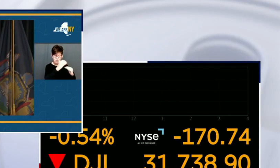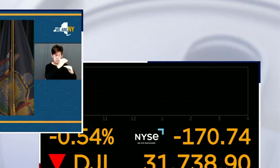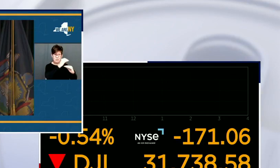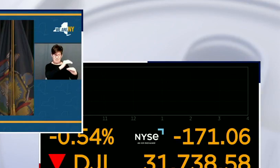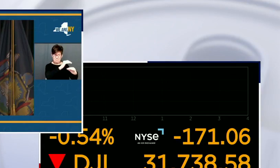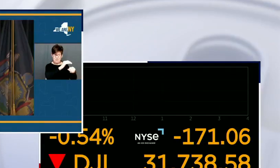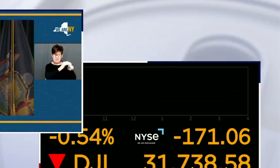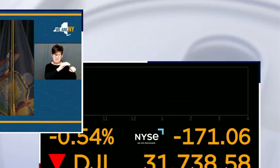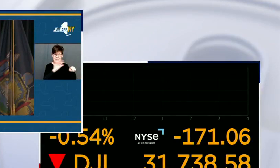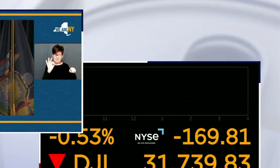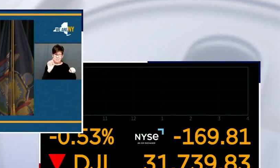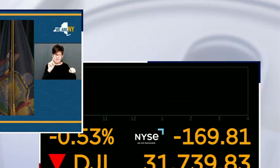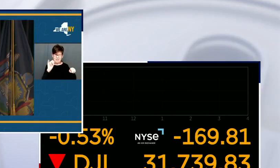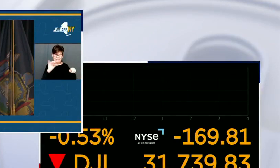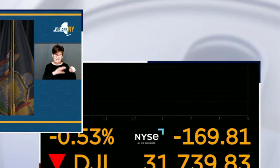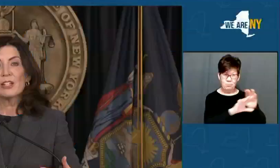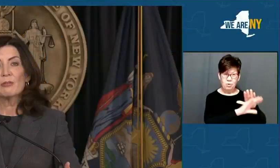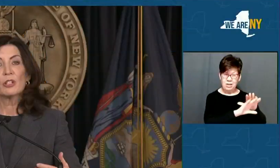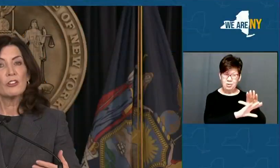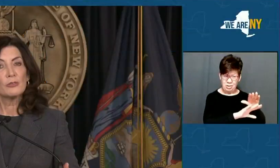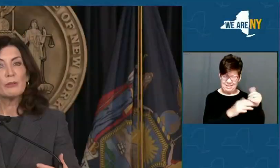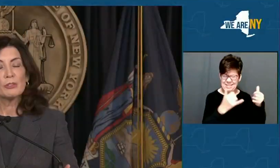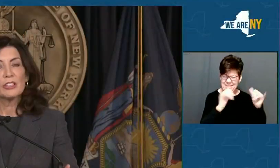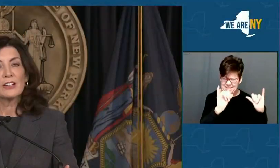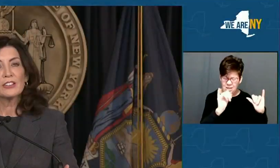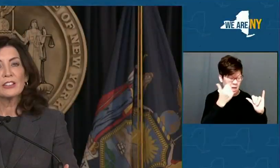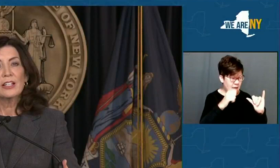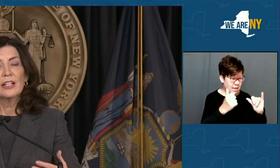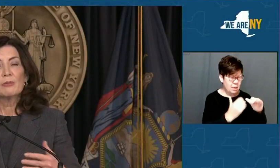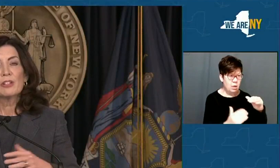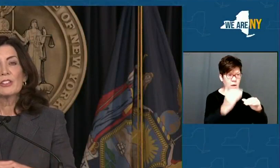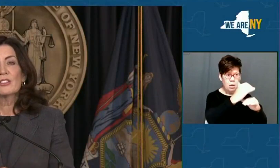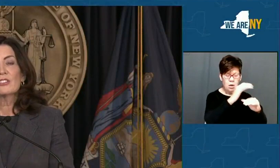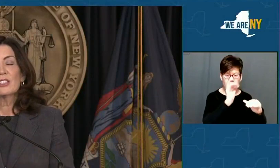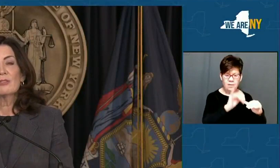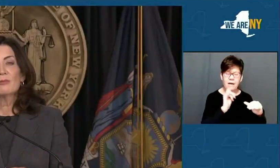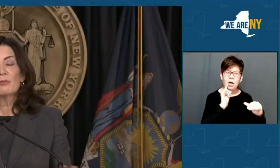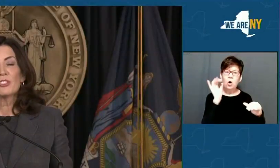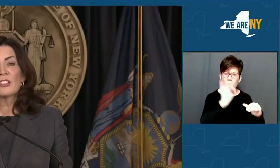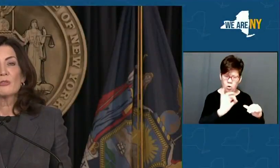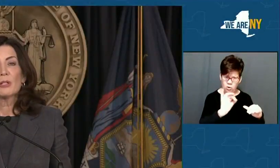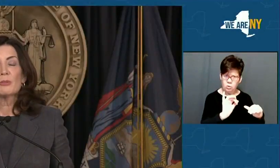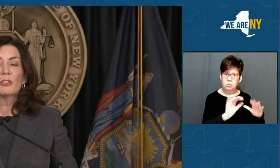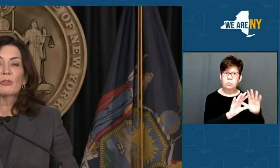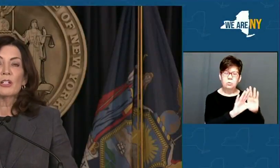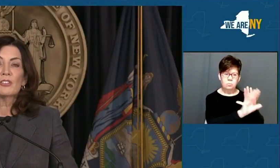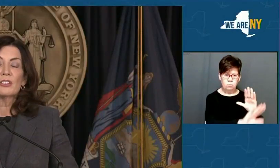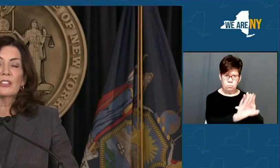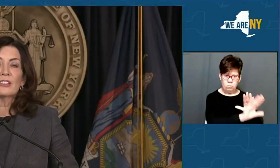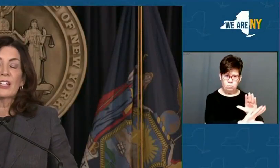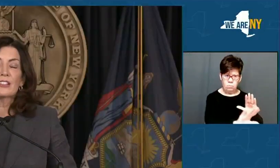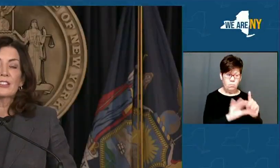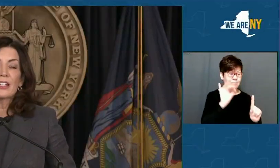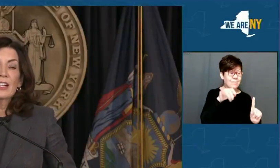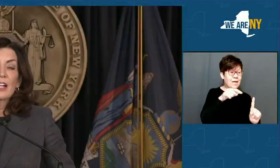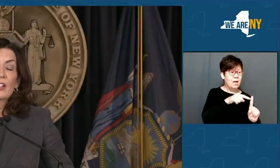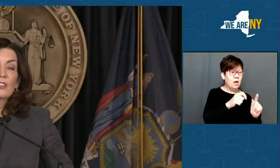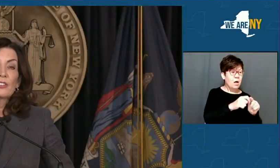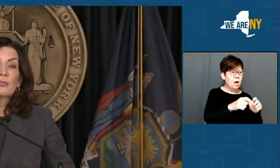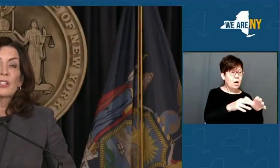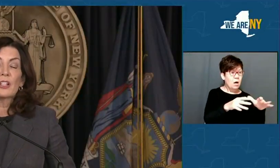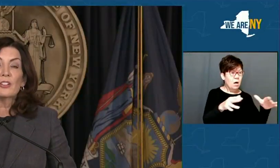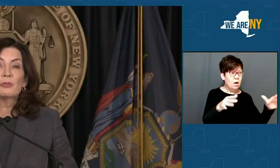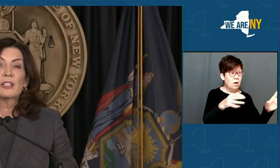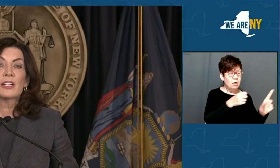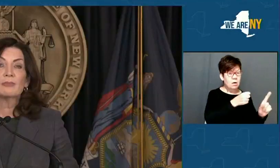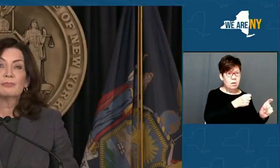FDIC protections, that those above that would also be protected. And what this did sent a ripple across the states and also